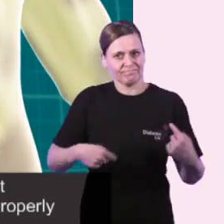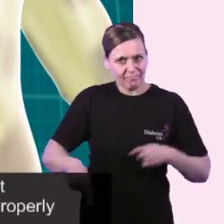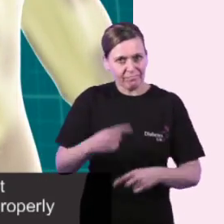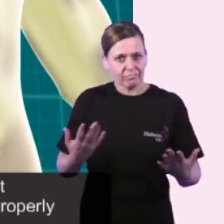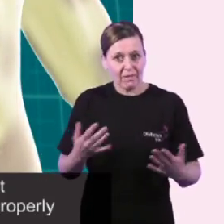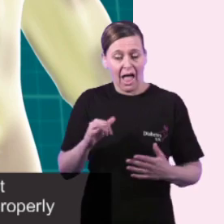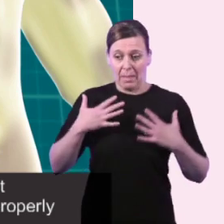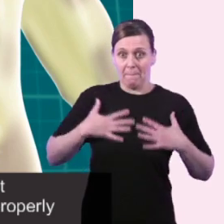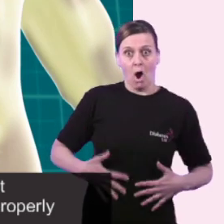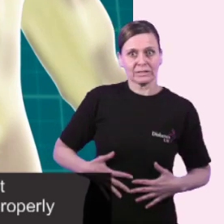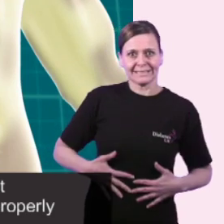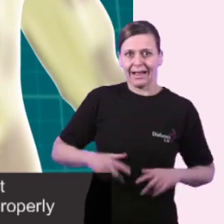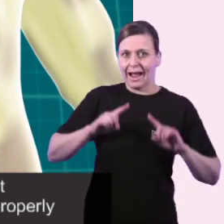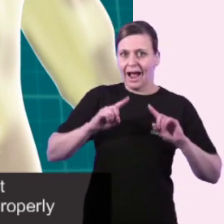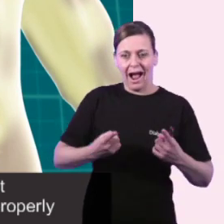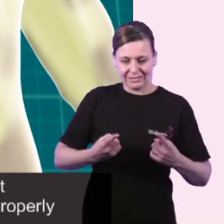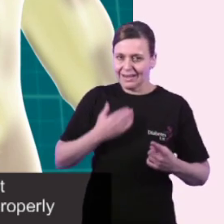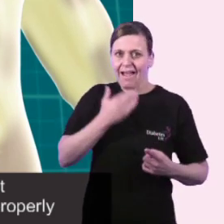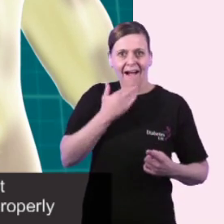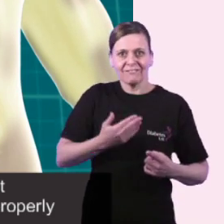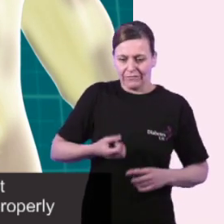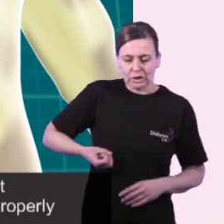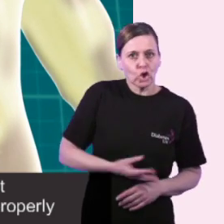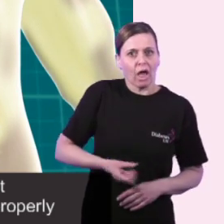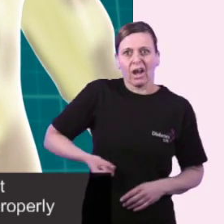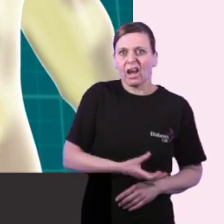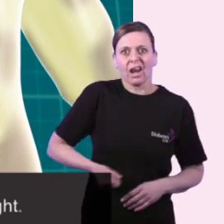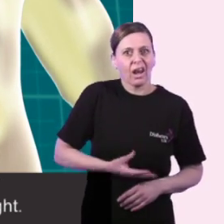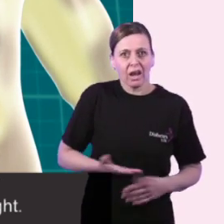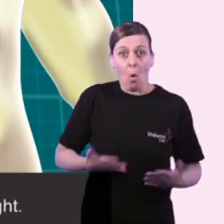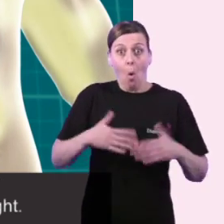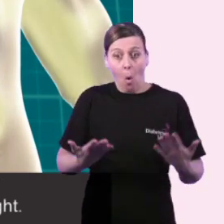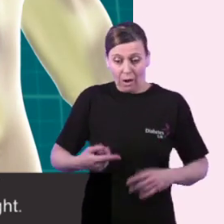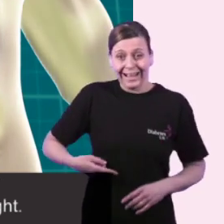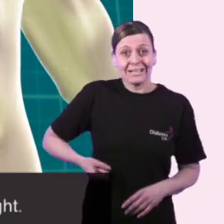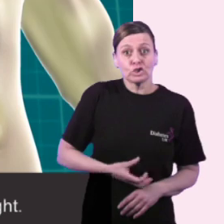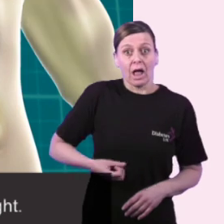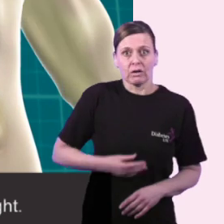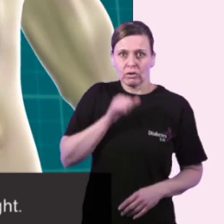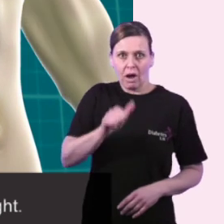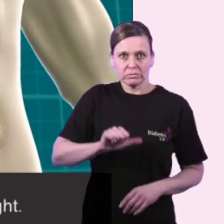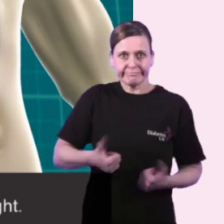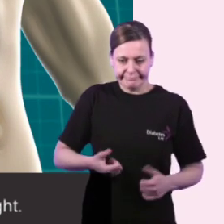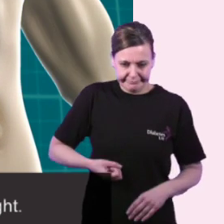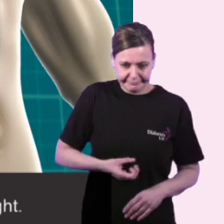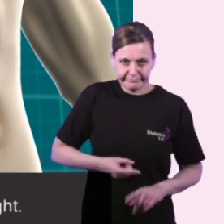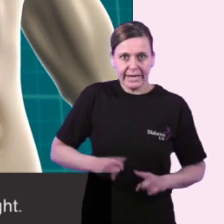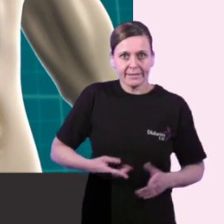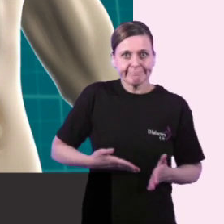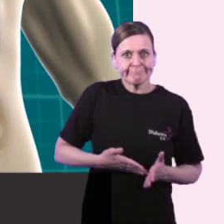up of fat can stop insulin doing its job properly. But it can also happen in people of a healthy weight.